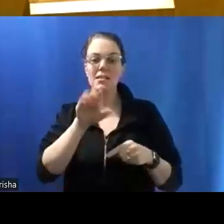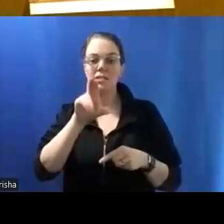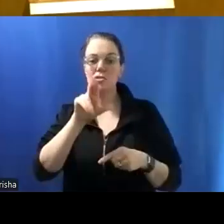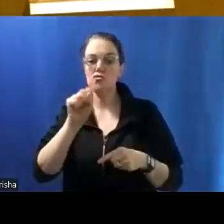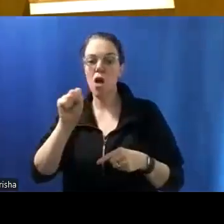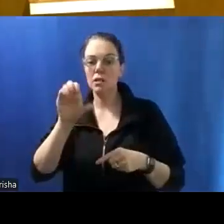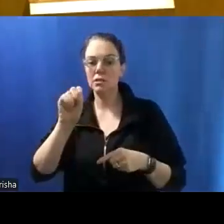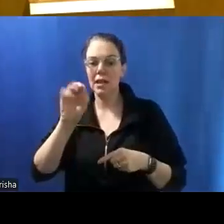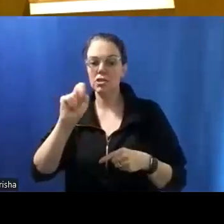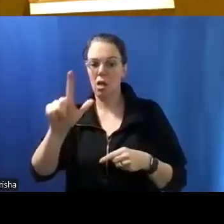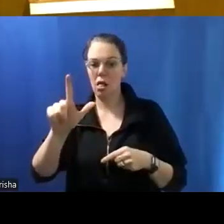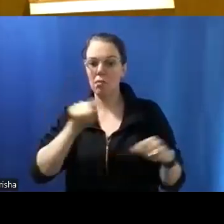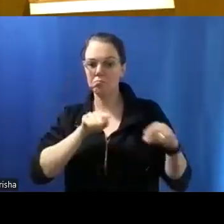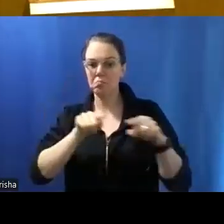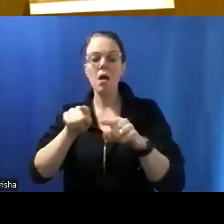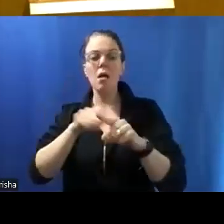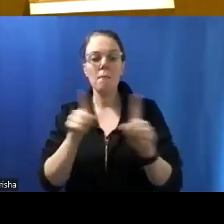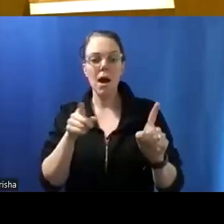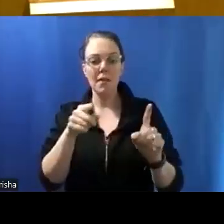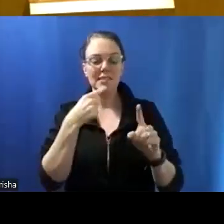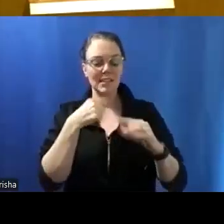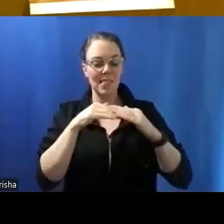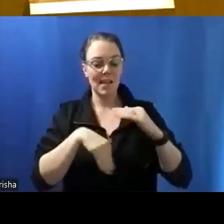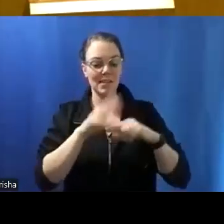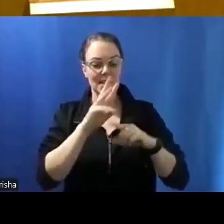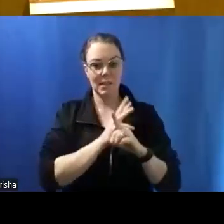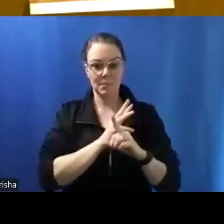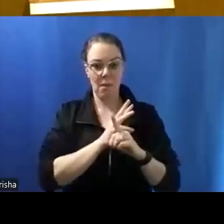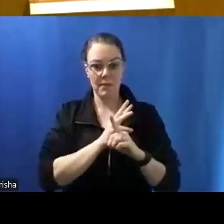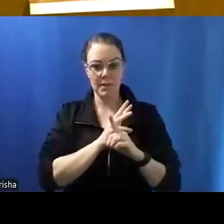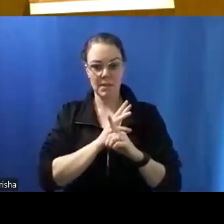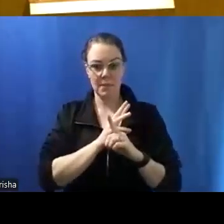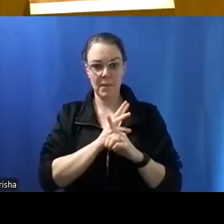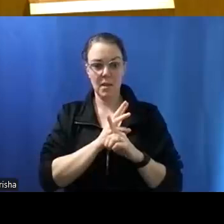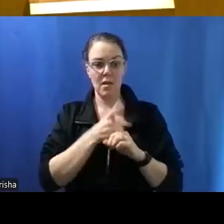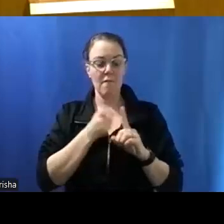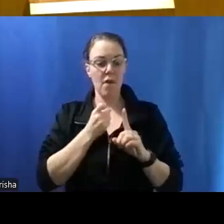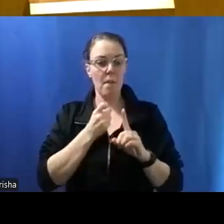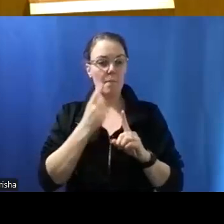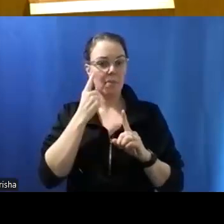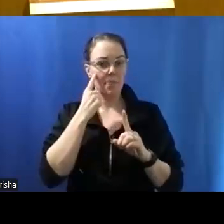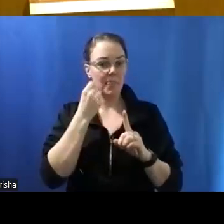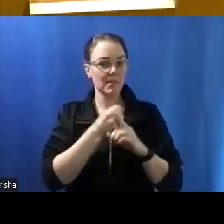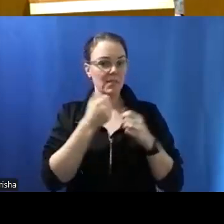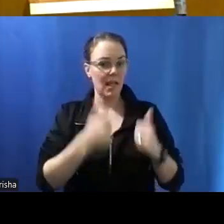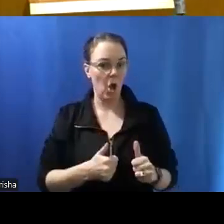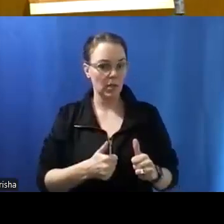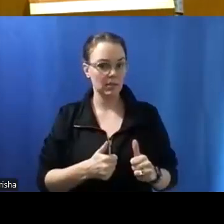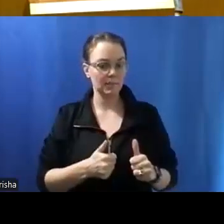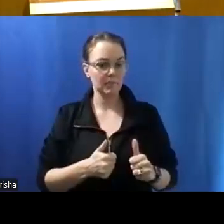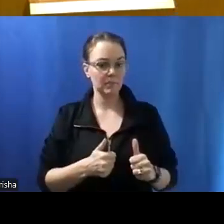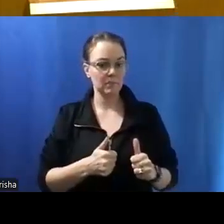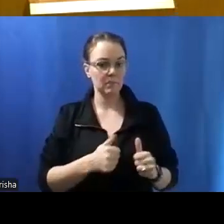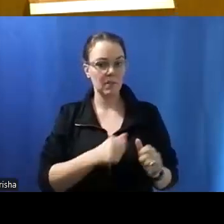it shows that starting from less than 6 months from the sight loss to 10 years or